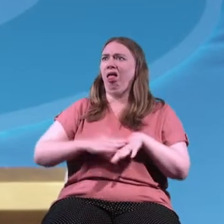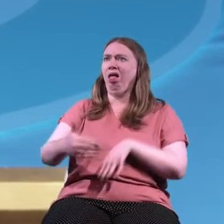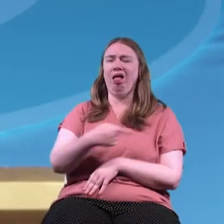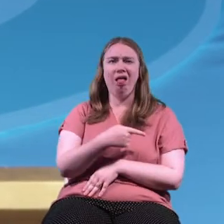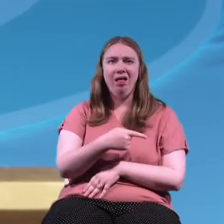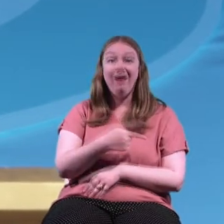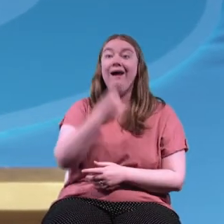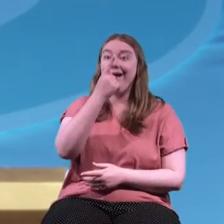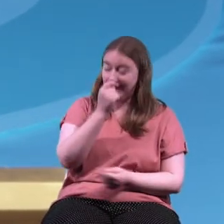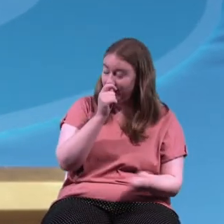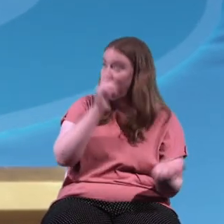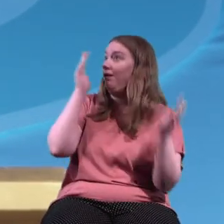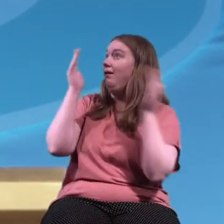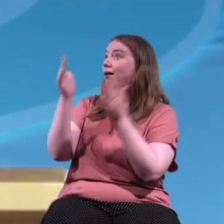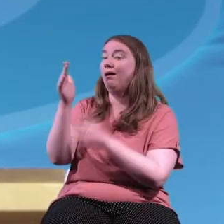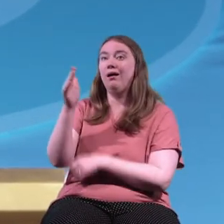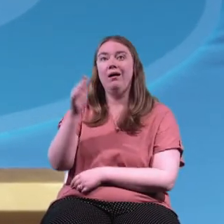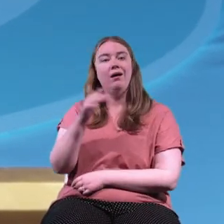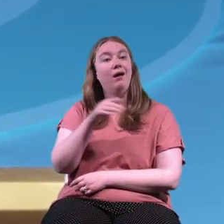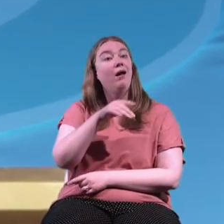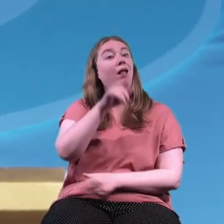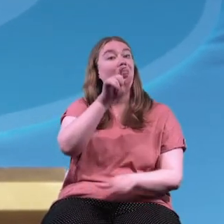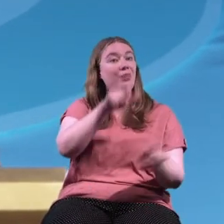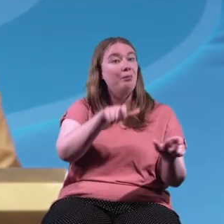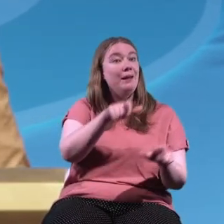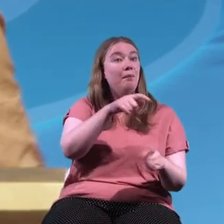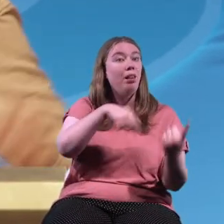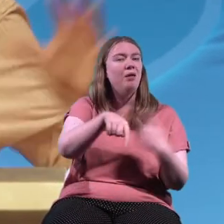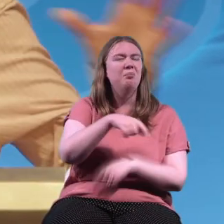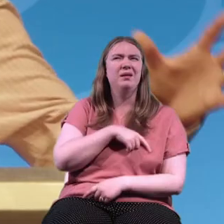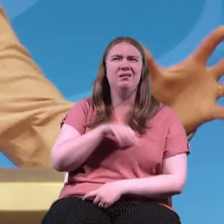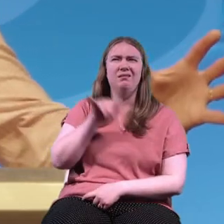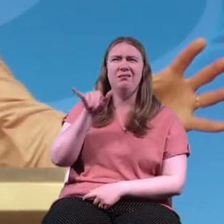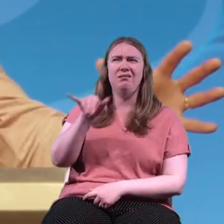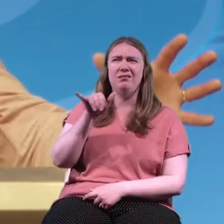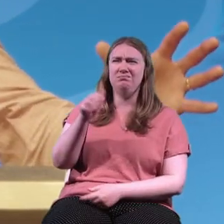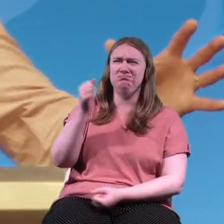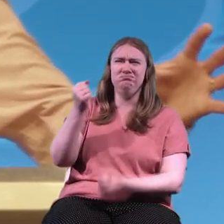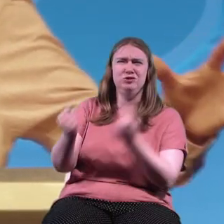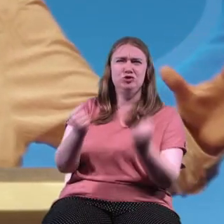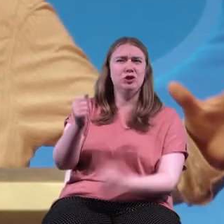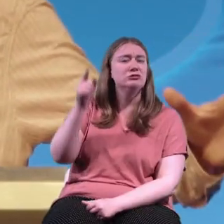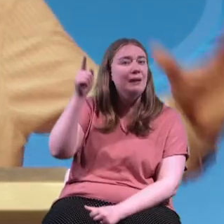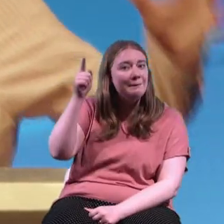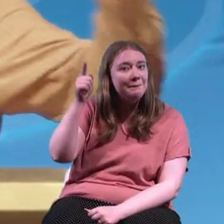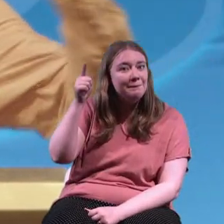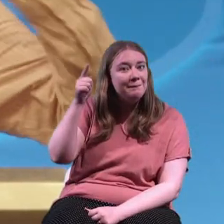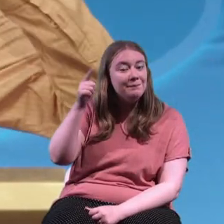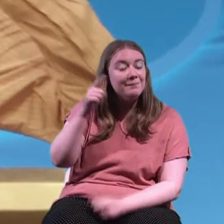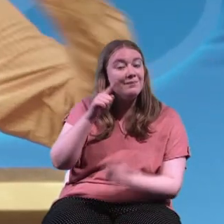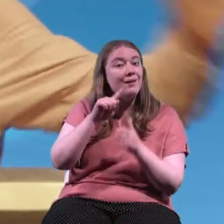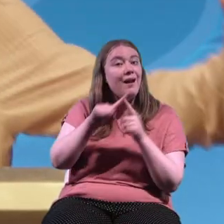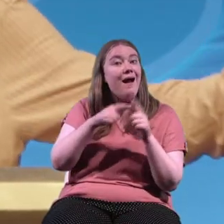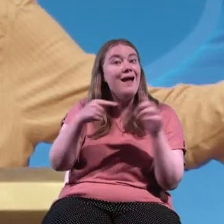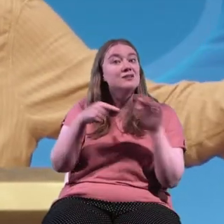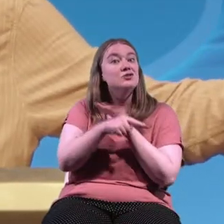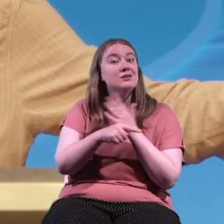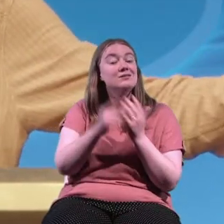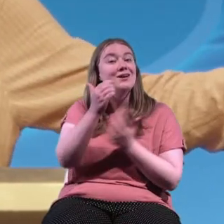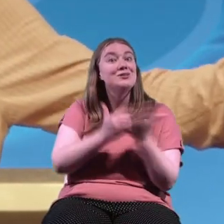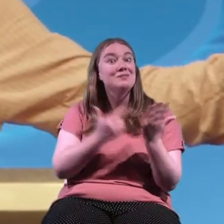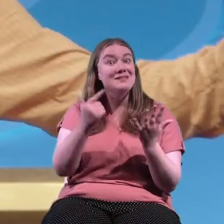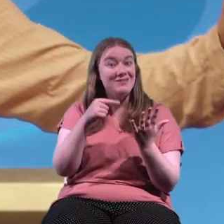The people put God on trial, says verse 9. And in Exodus 17, that is exactly